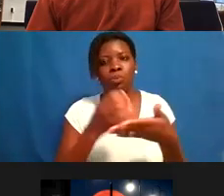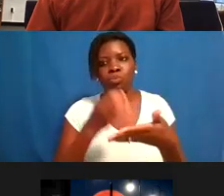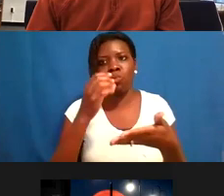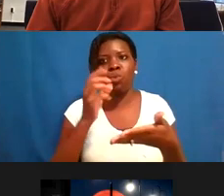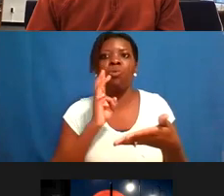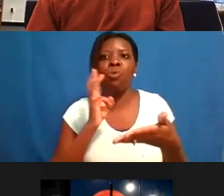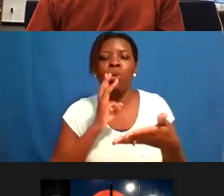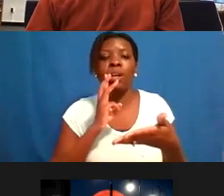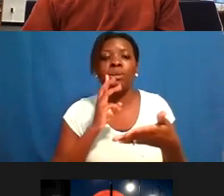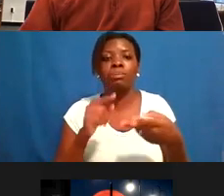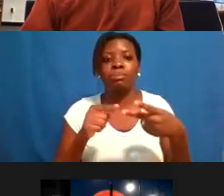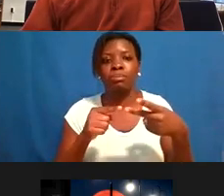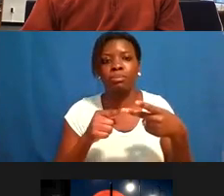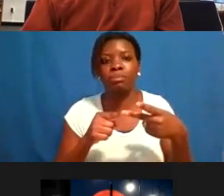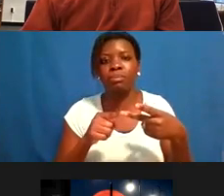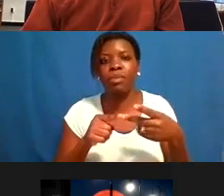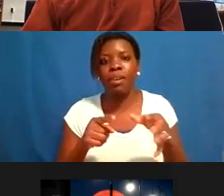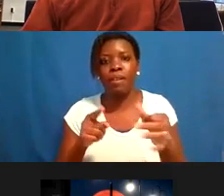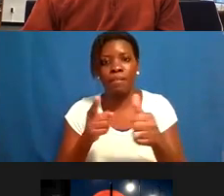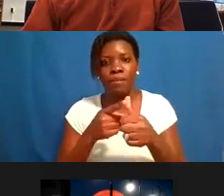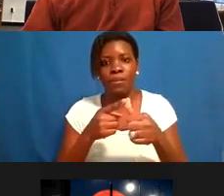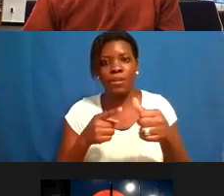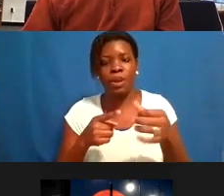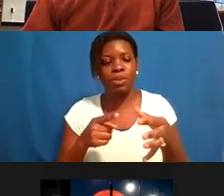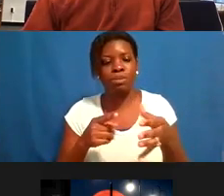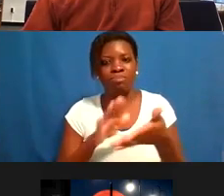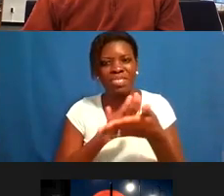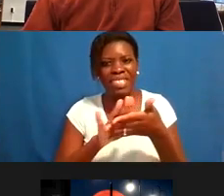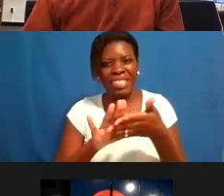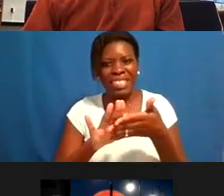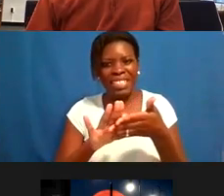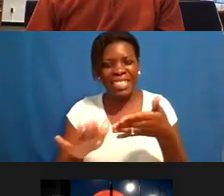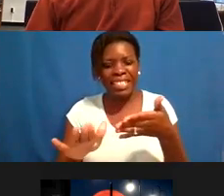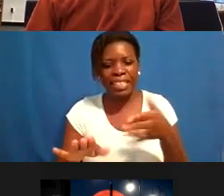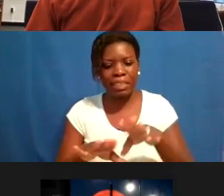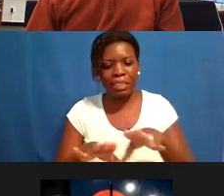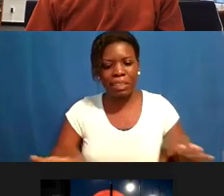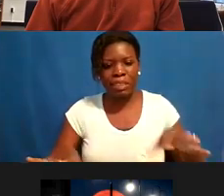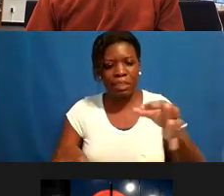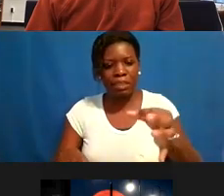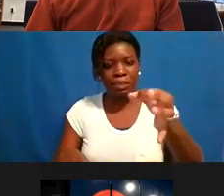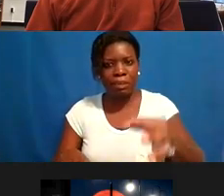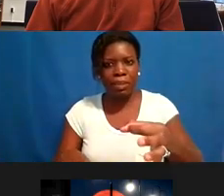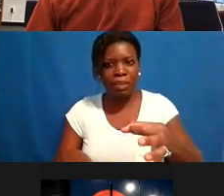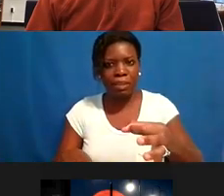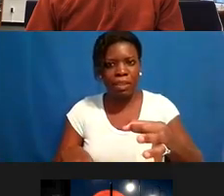we will first place this penny on a clean and flat surface. We will slowly add drops of water onto the penny and see how much water